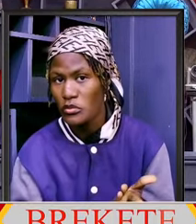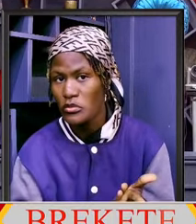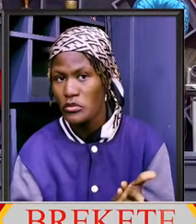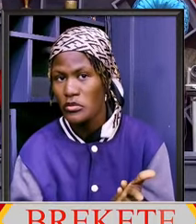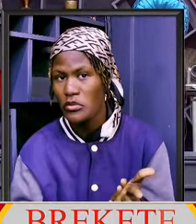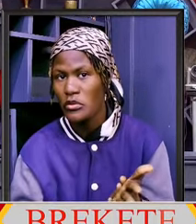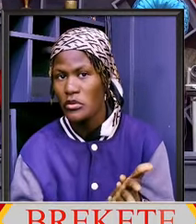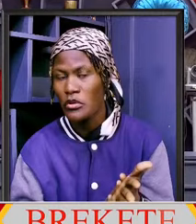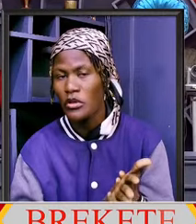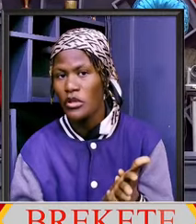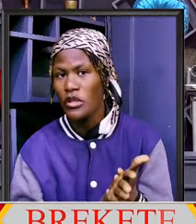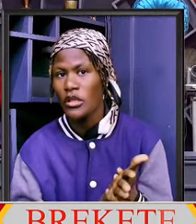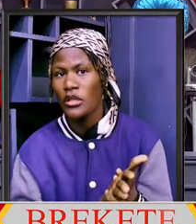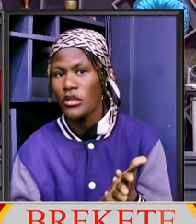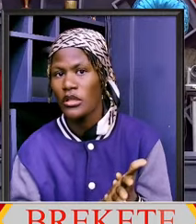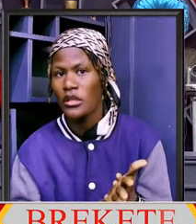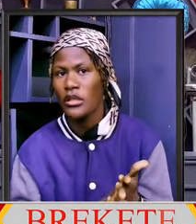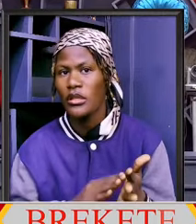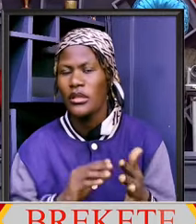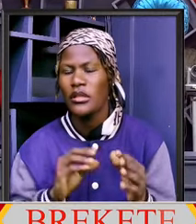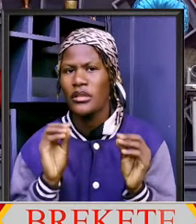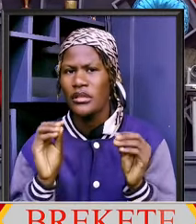For teaching, for kakuli.